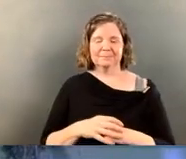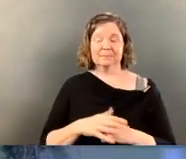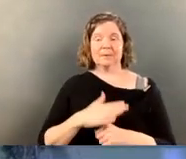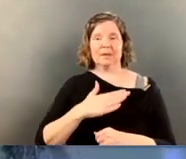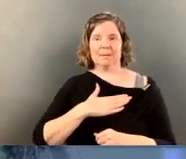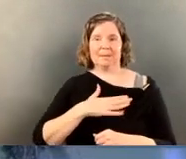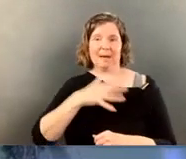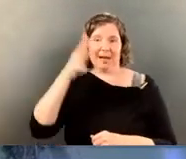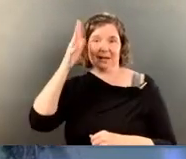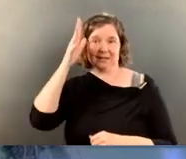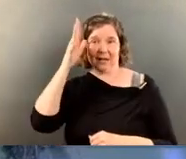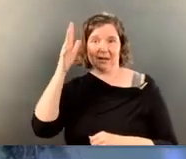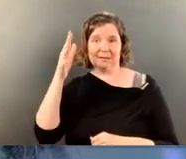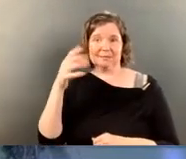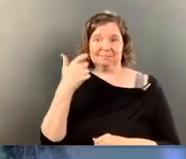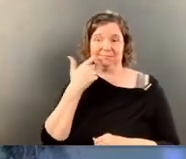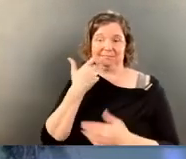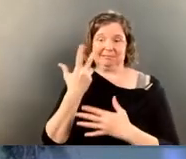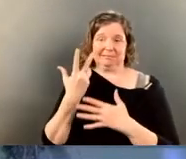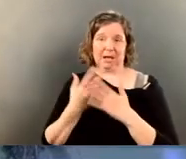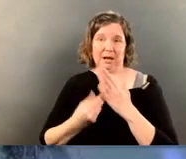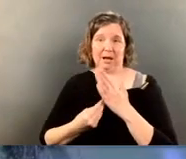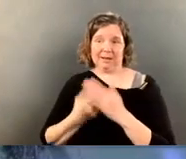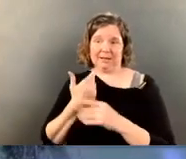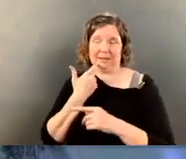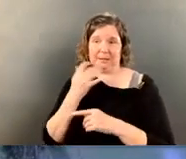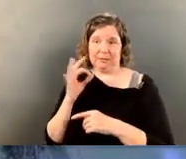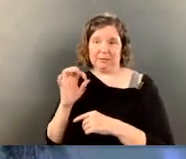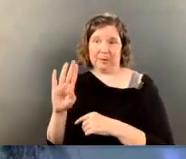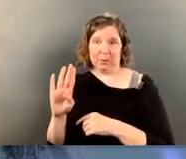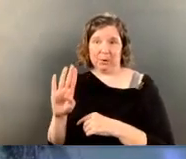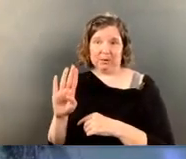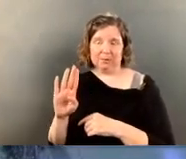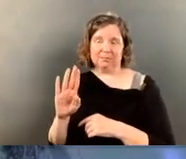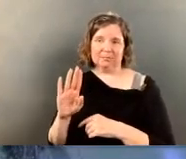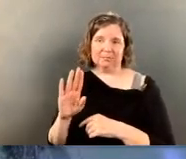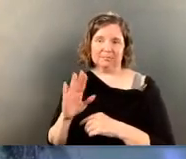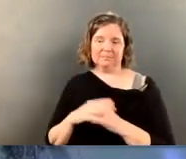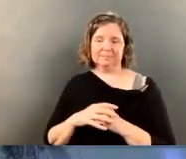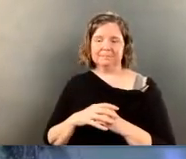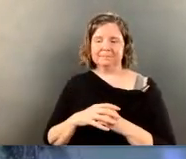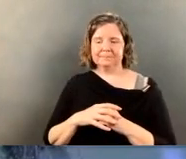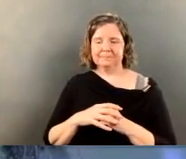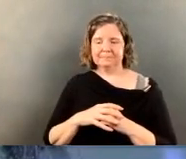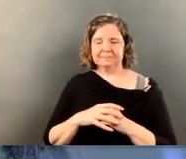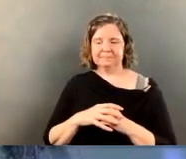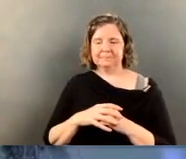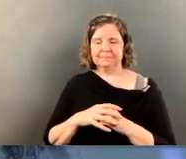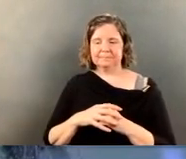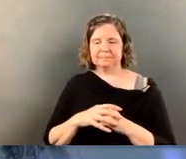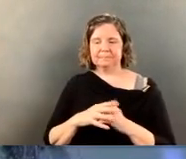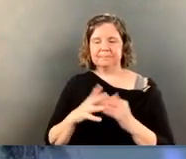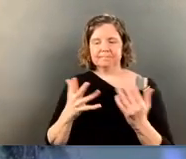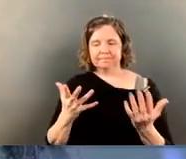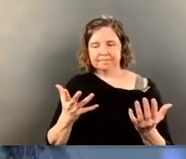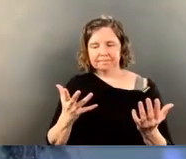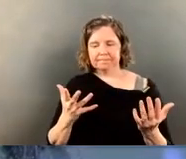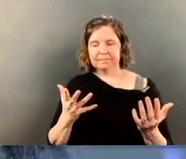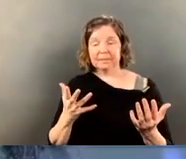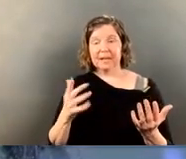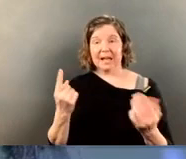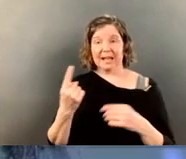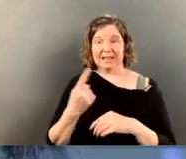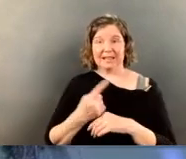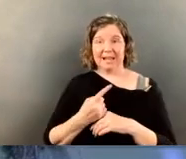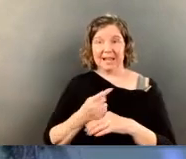My dad, my father, died this past February, not too long ago. And the